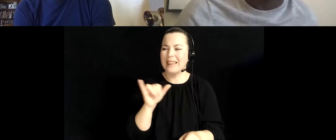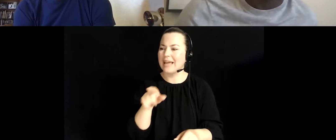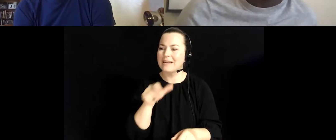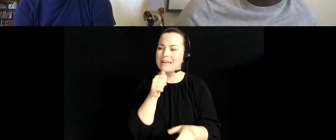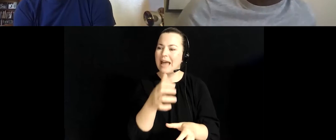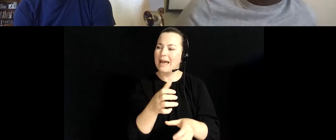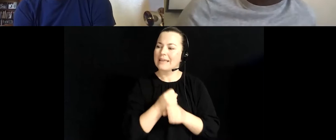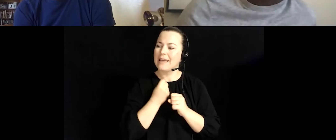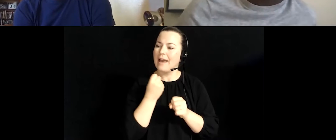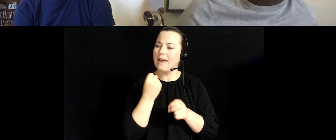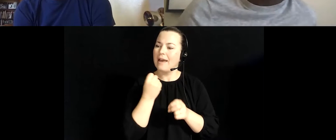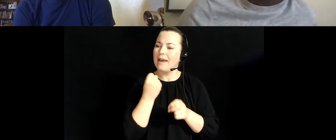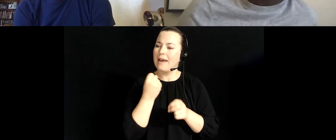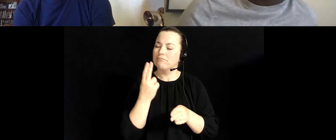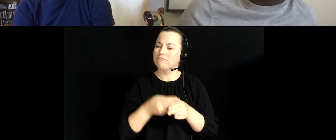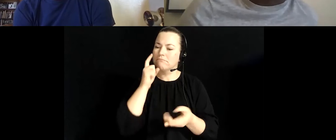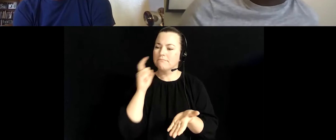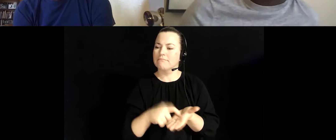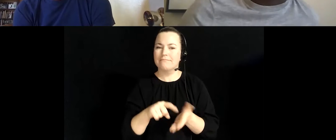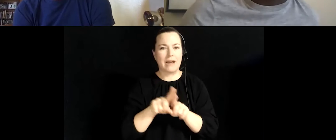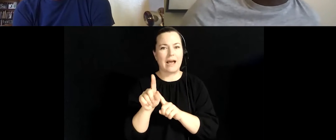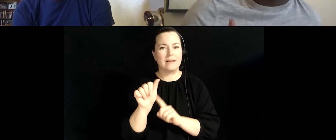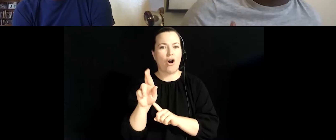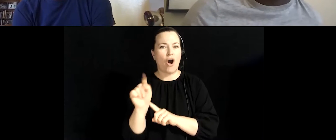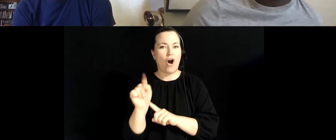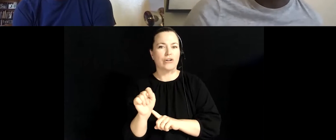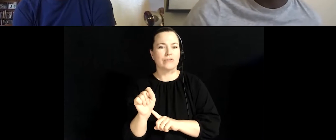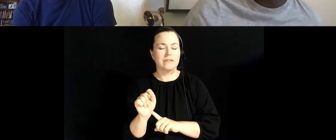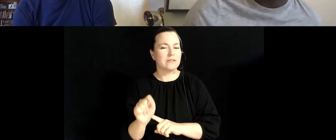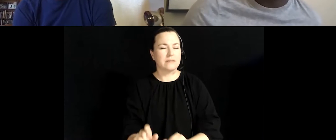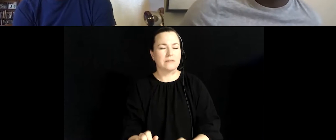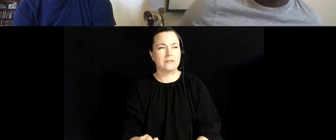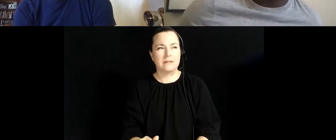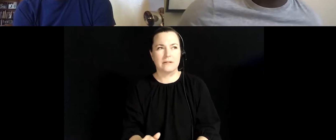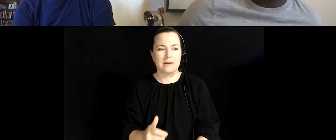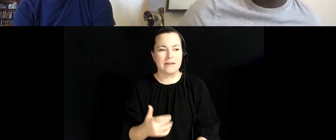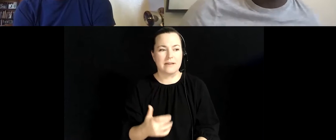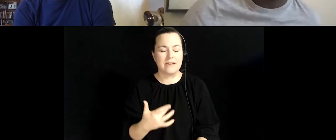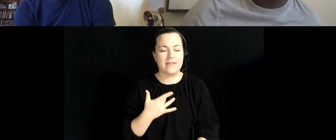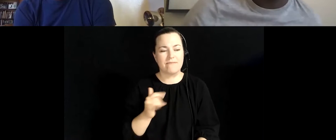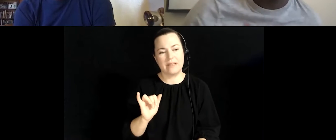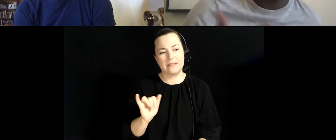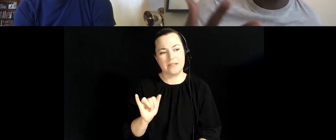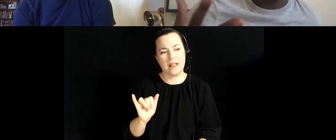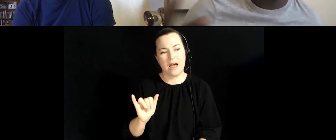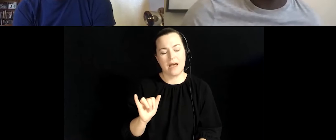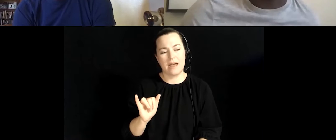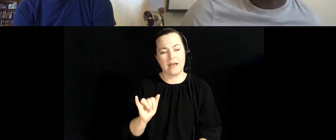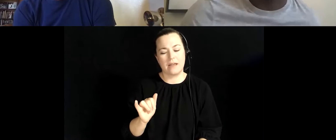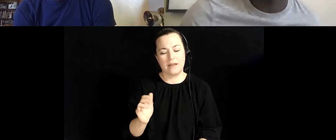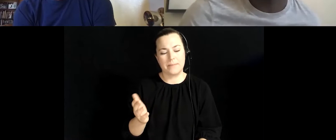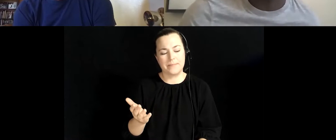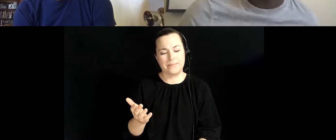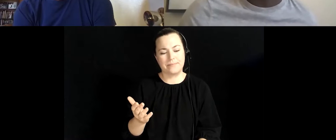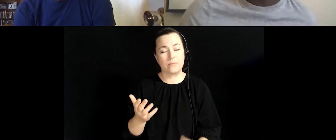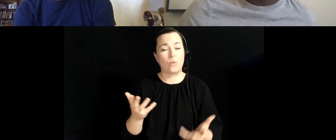being, it feels like the default